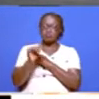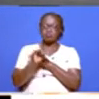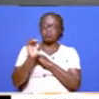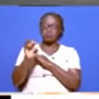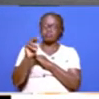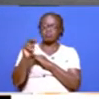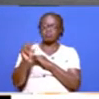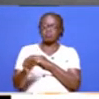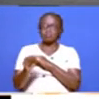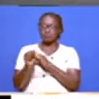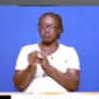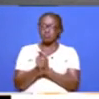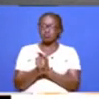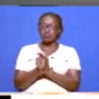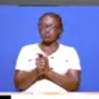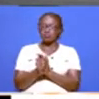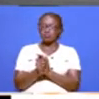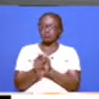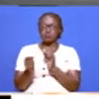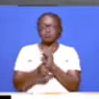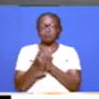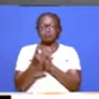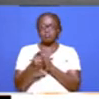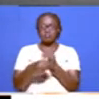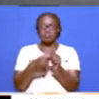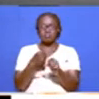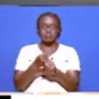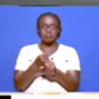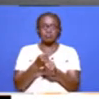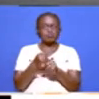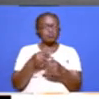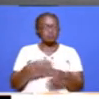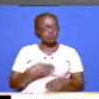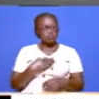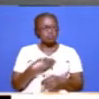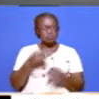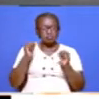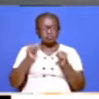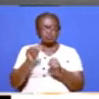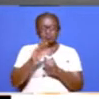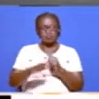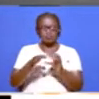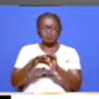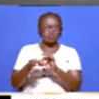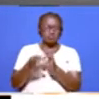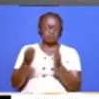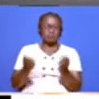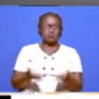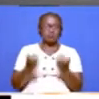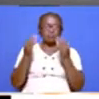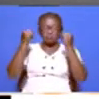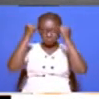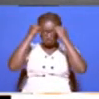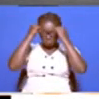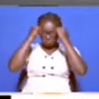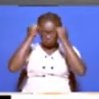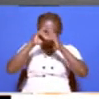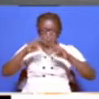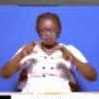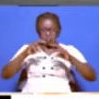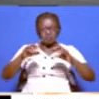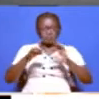Zetech University, in February this year to explore the possible areas of collaboration and promote academic and research